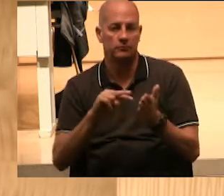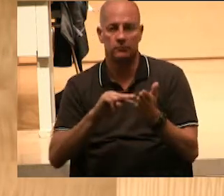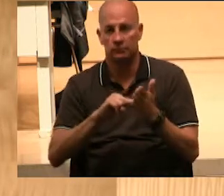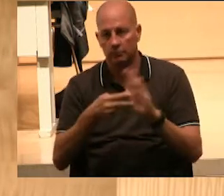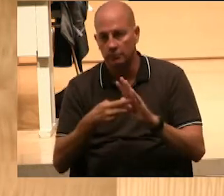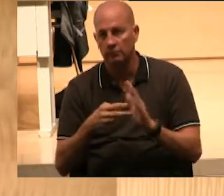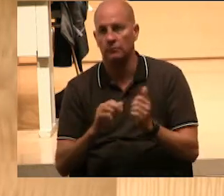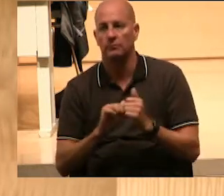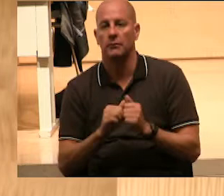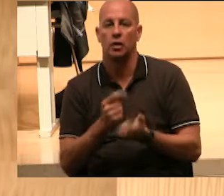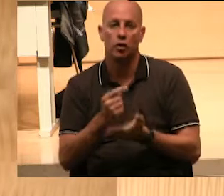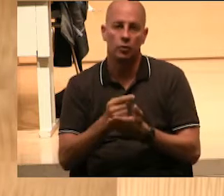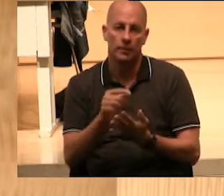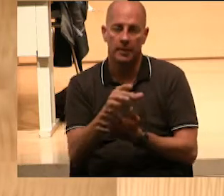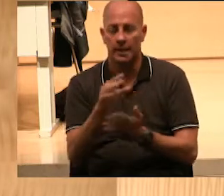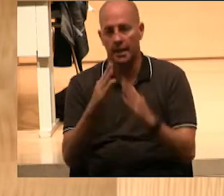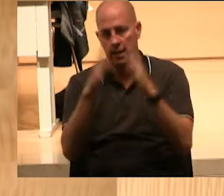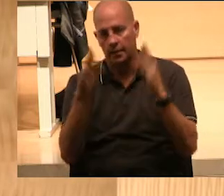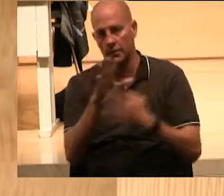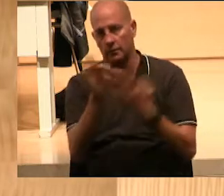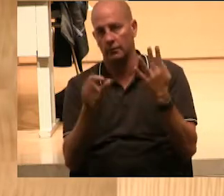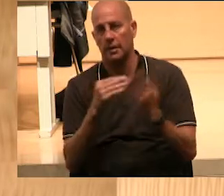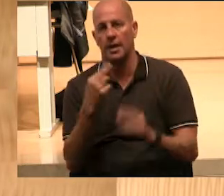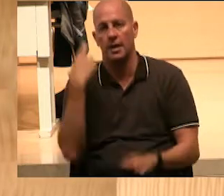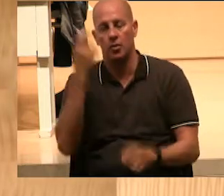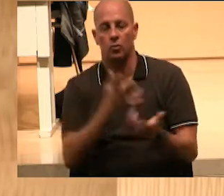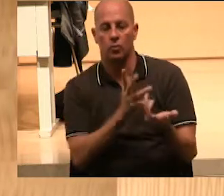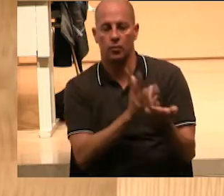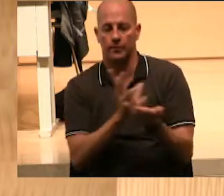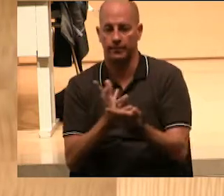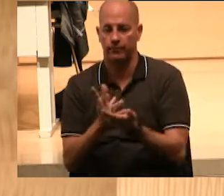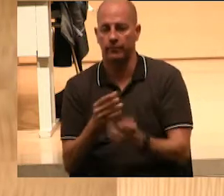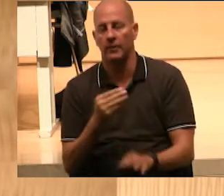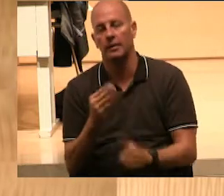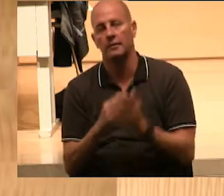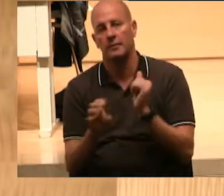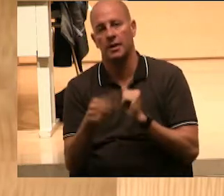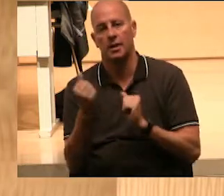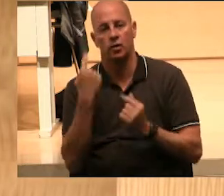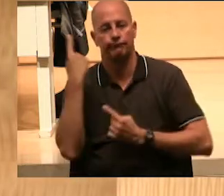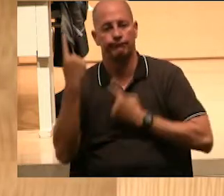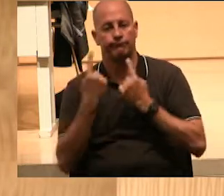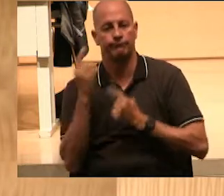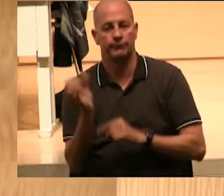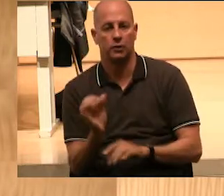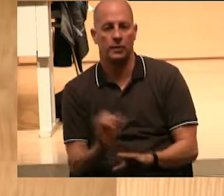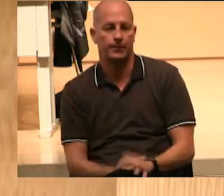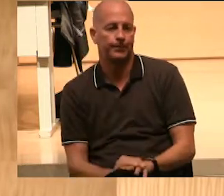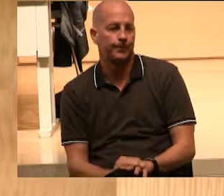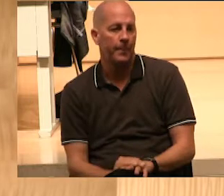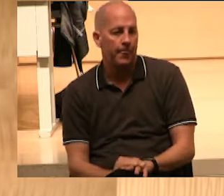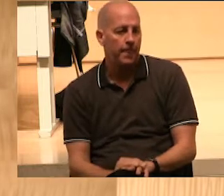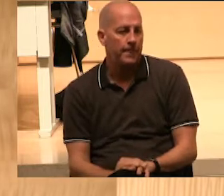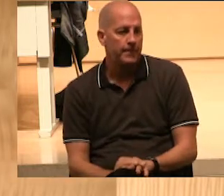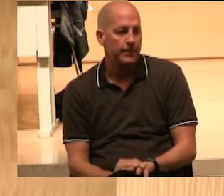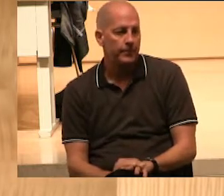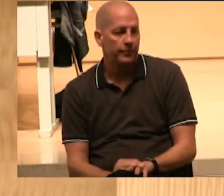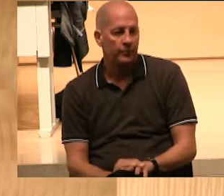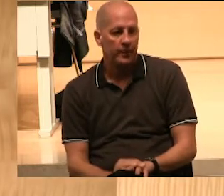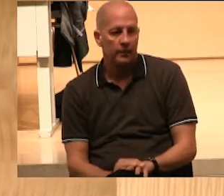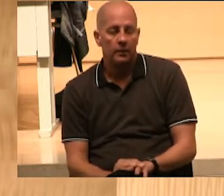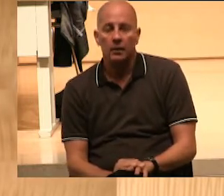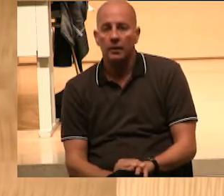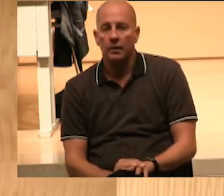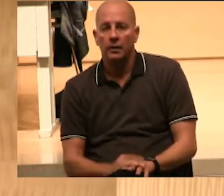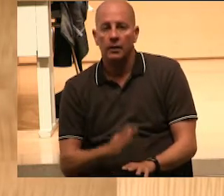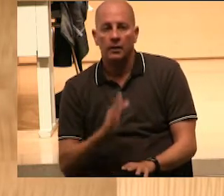problems and treatment options, and reasonable accommodations, and some other considerations and challenges. I'm going to go